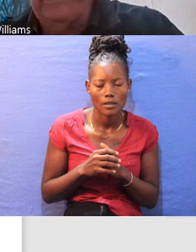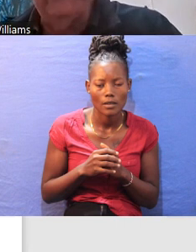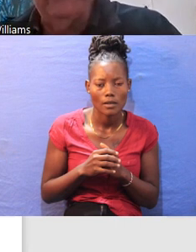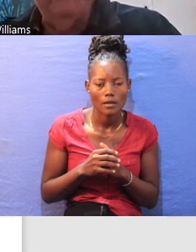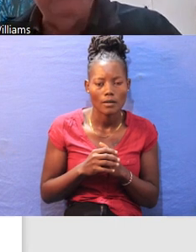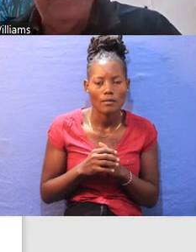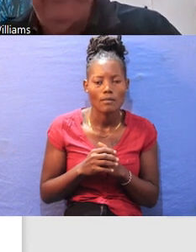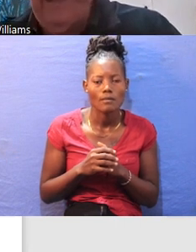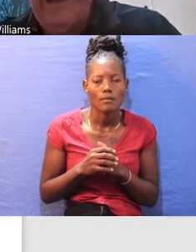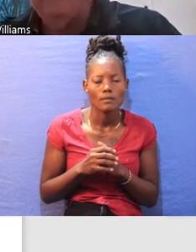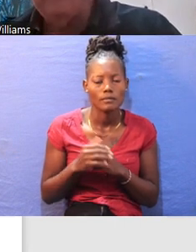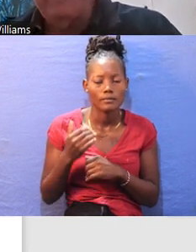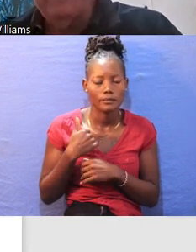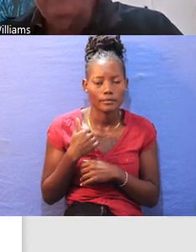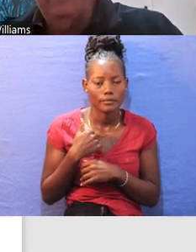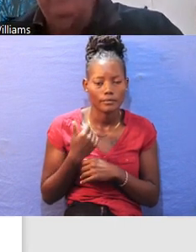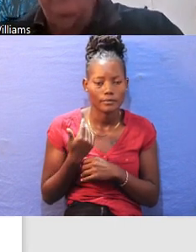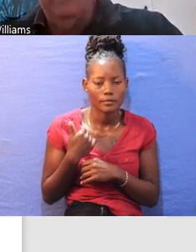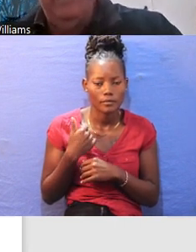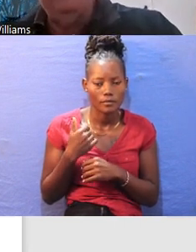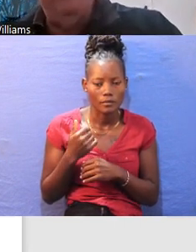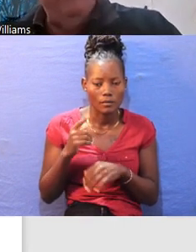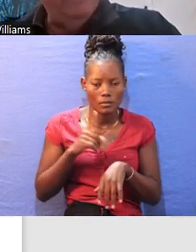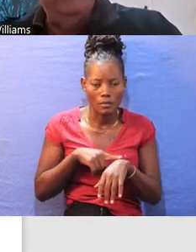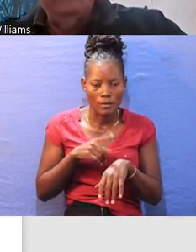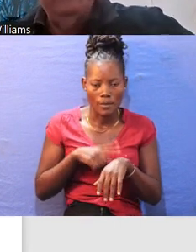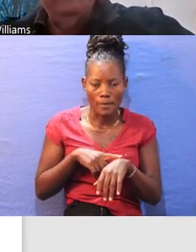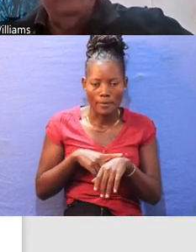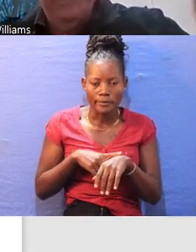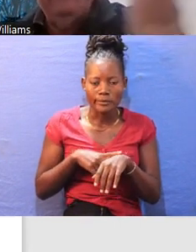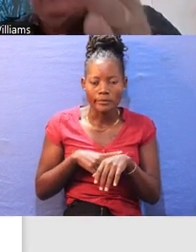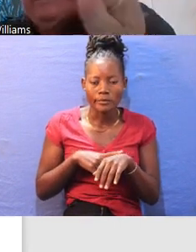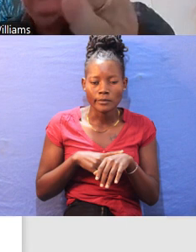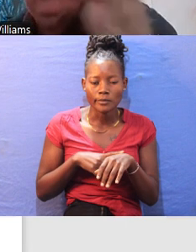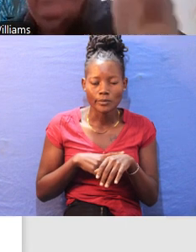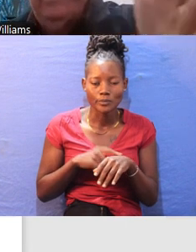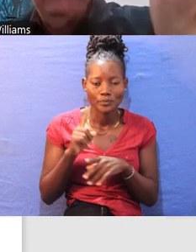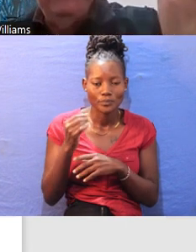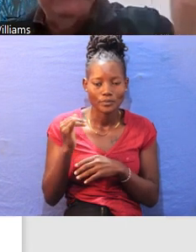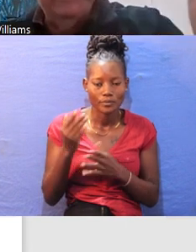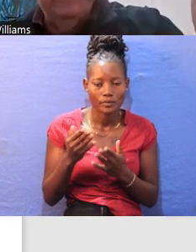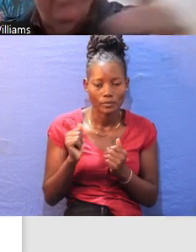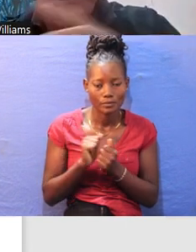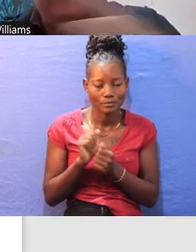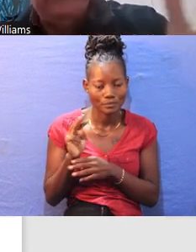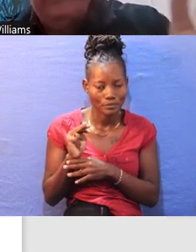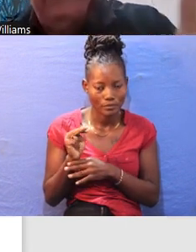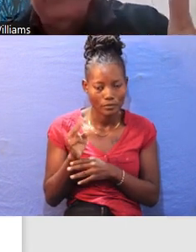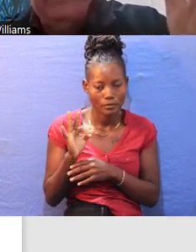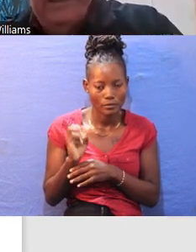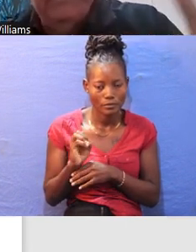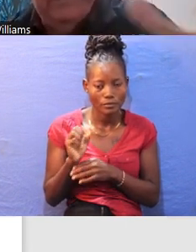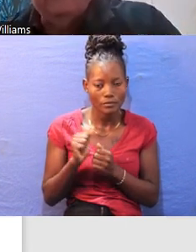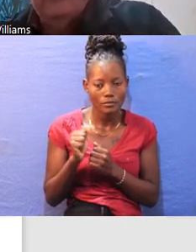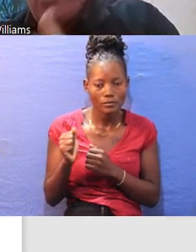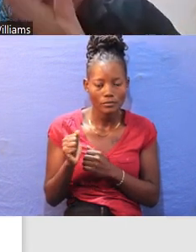understand what I mean by a fly. I set my timing gates up, whatever distance I'm